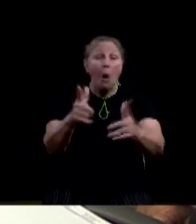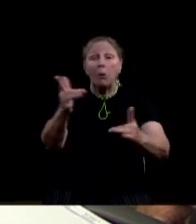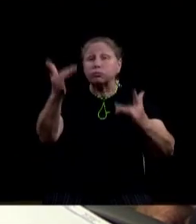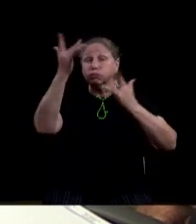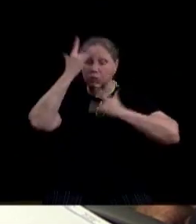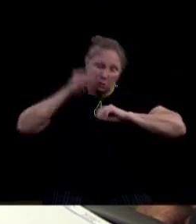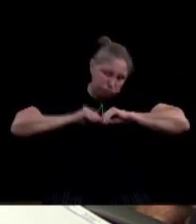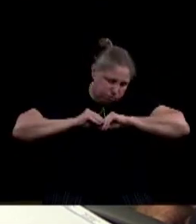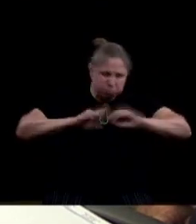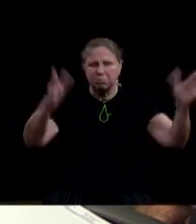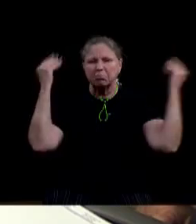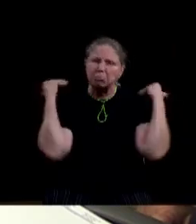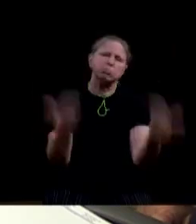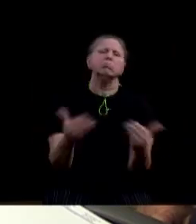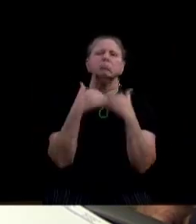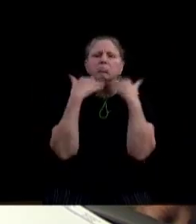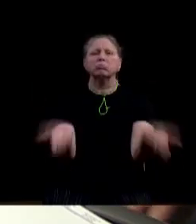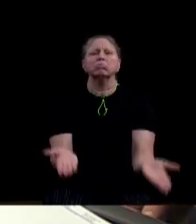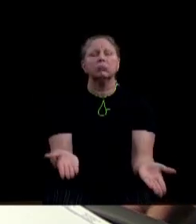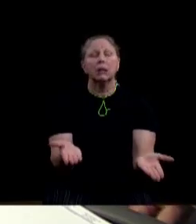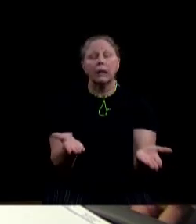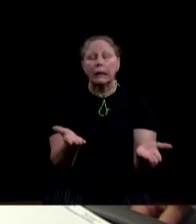not recommended, let's say.